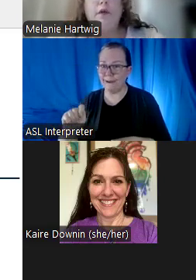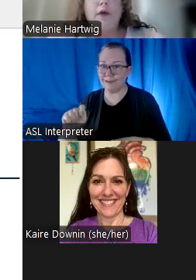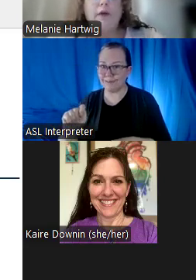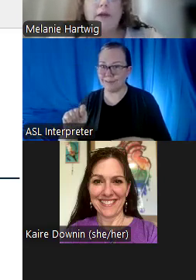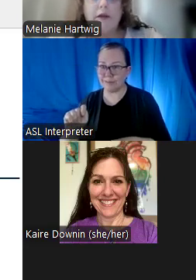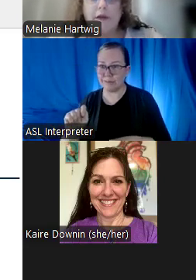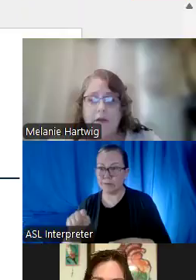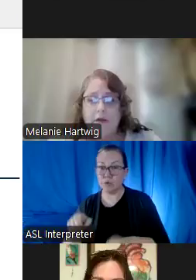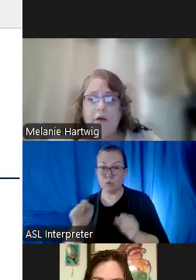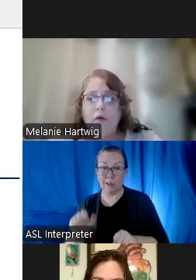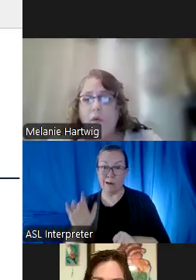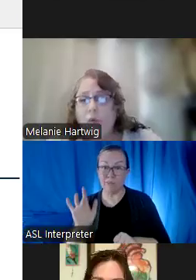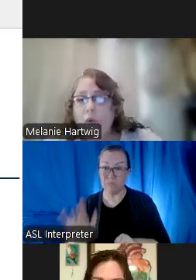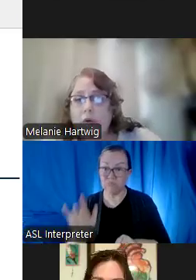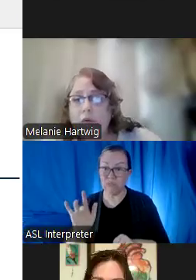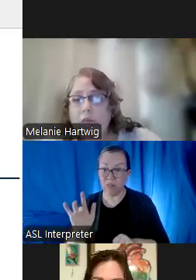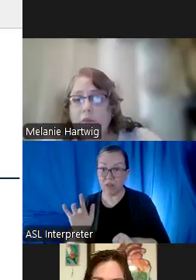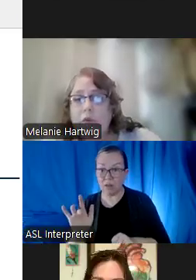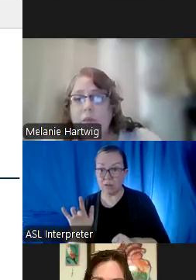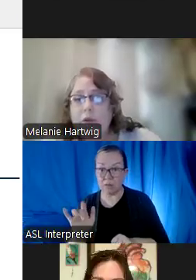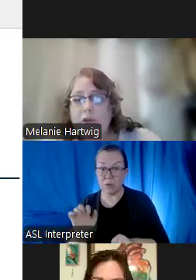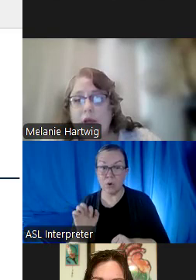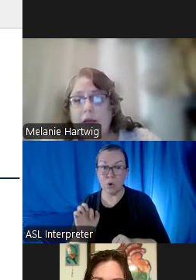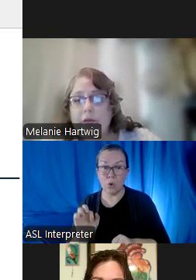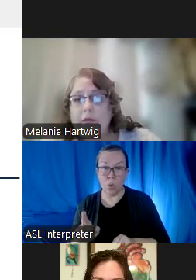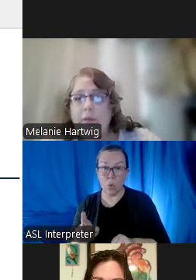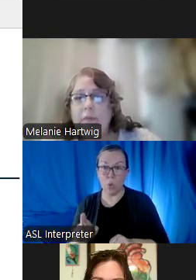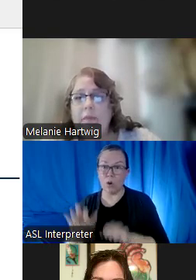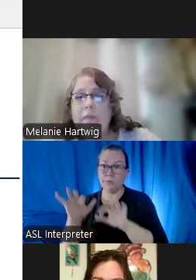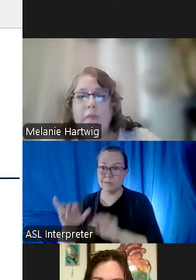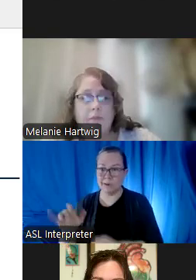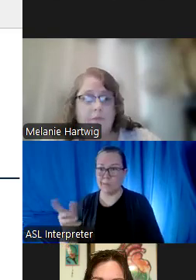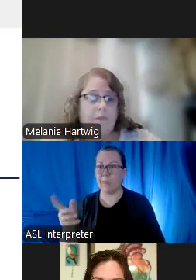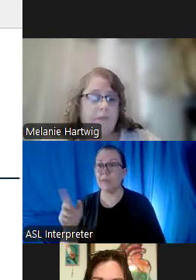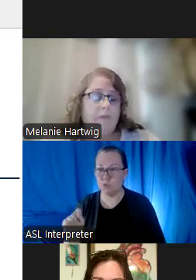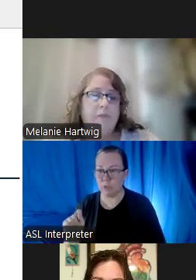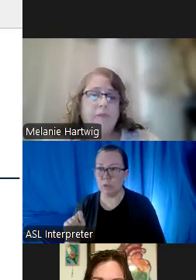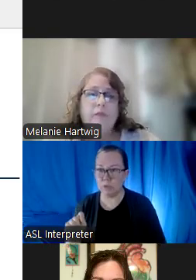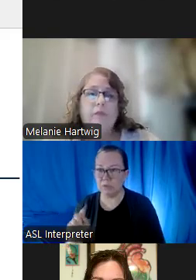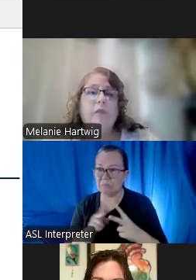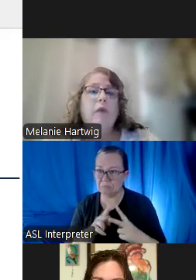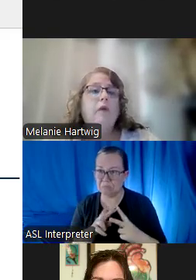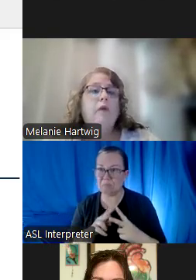that you can click or put them in the chat.